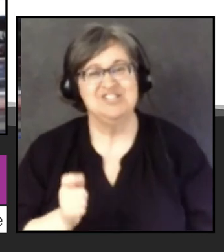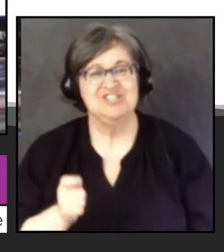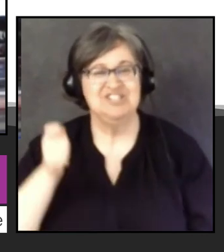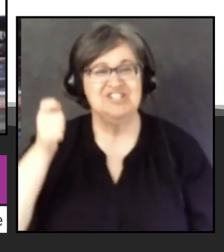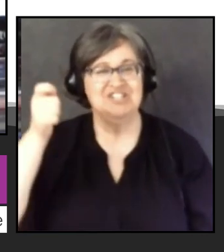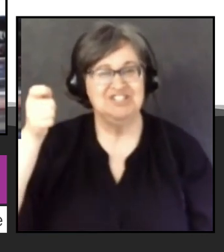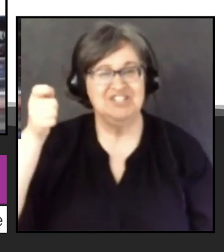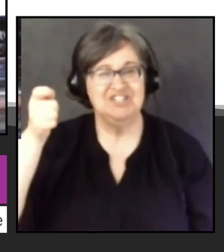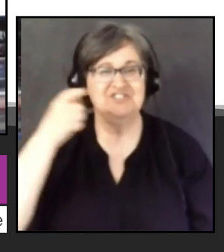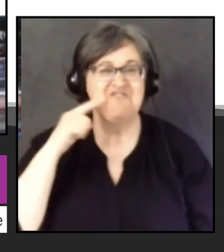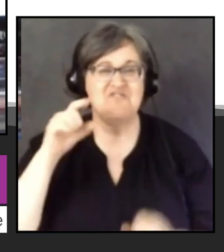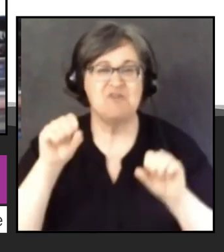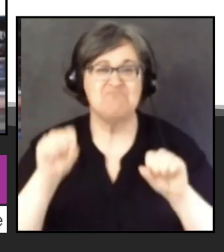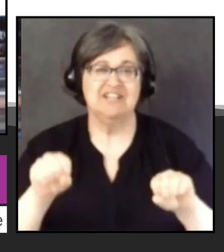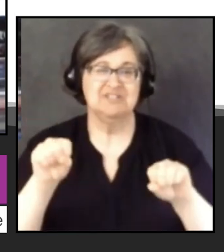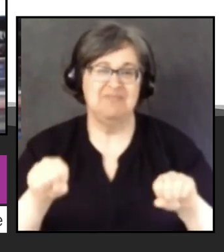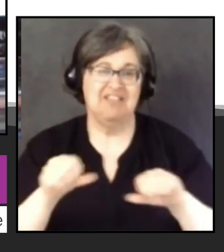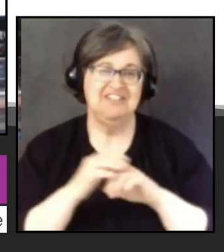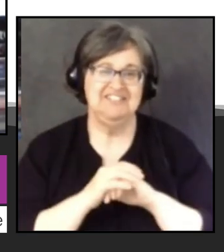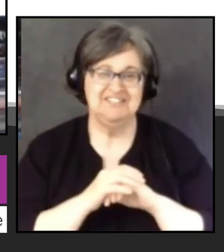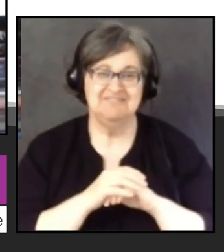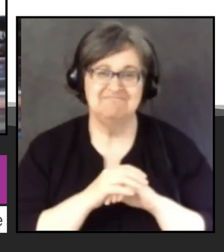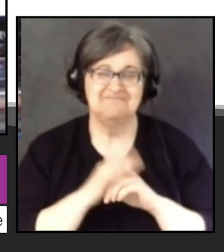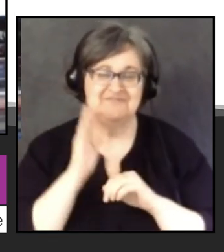to possibilities.